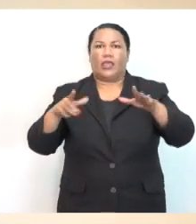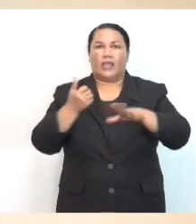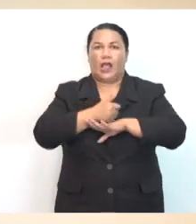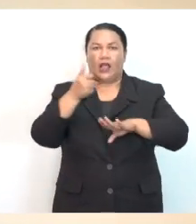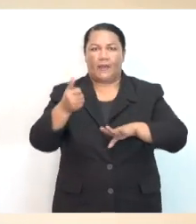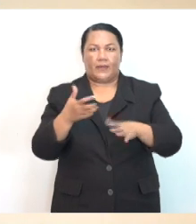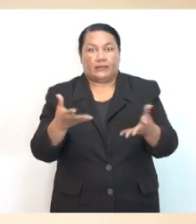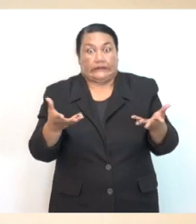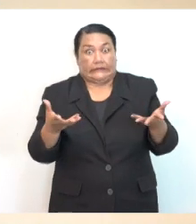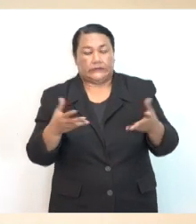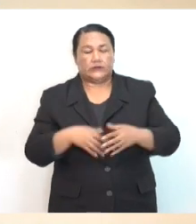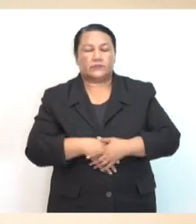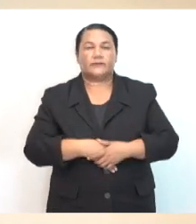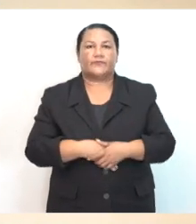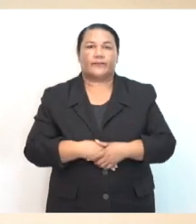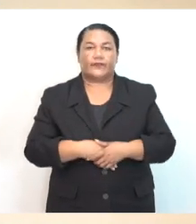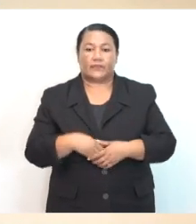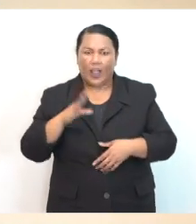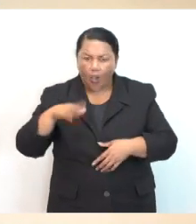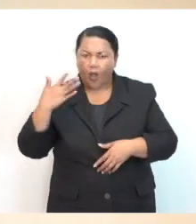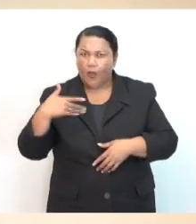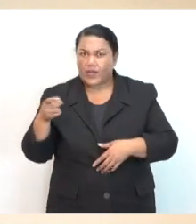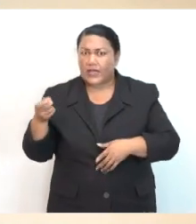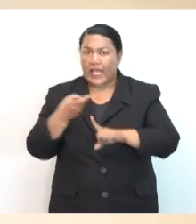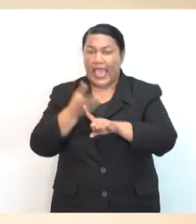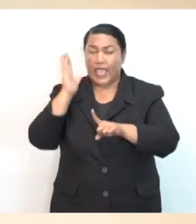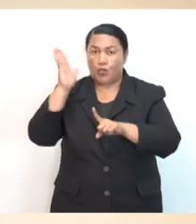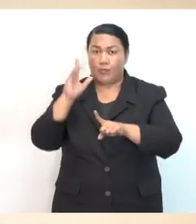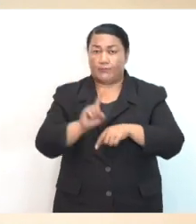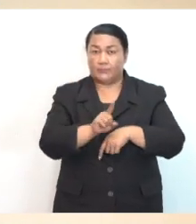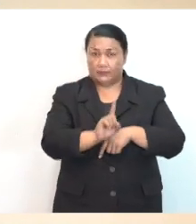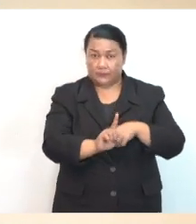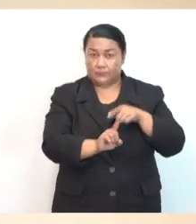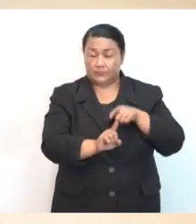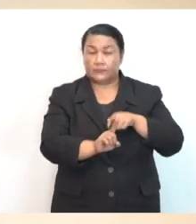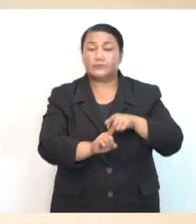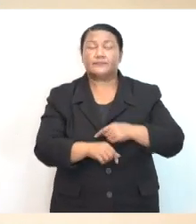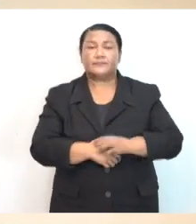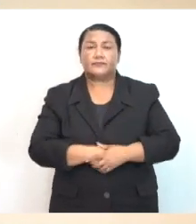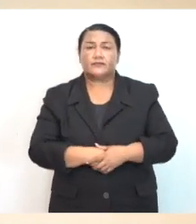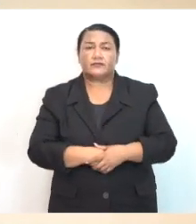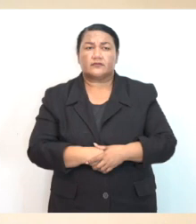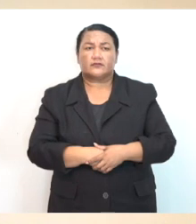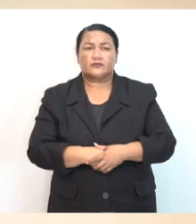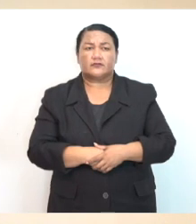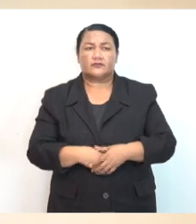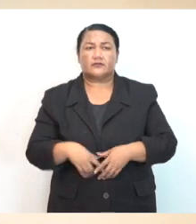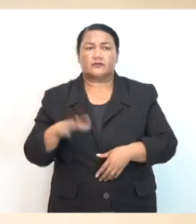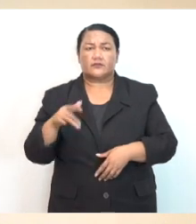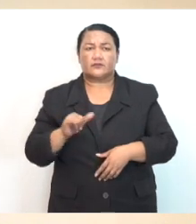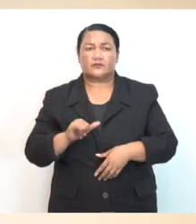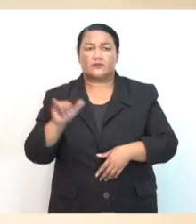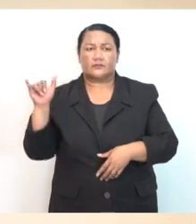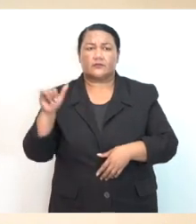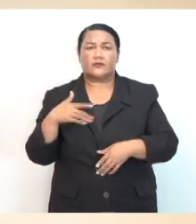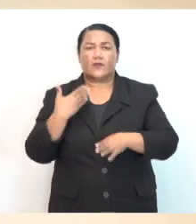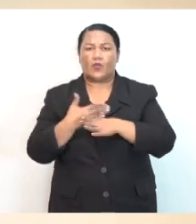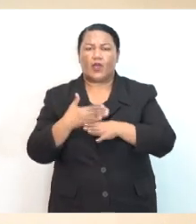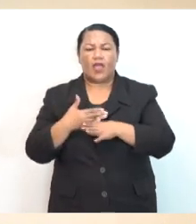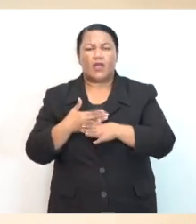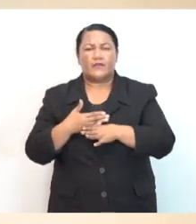On my meeting with the Chief Justice, it is unfortunate that Mr. Qayyum had made various wild allegations about my meeting with the Chief